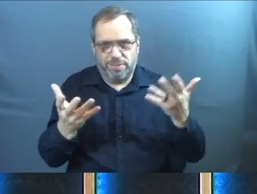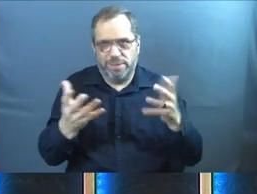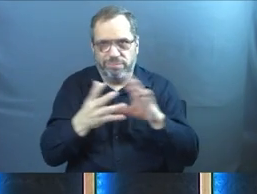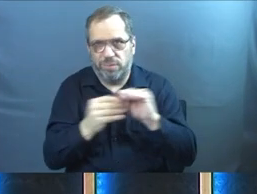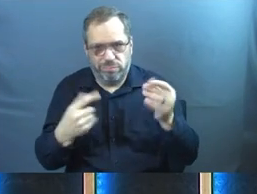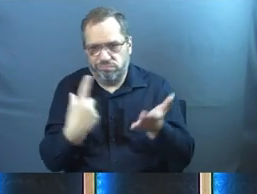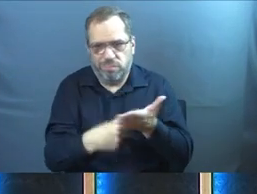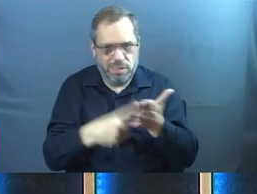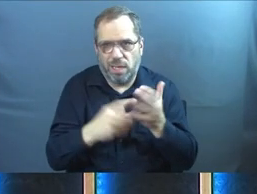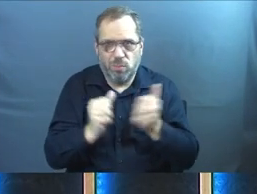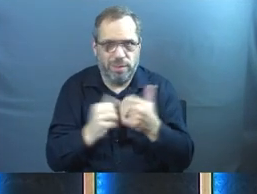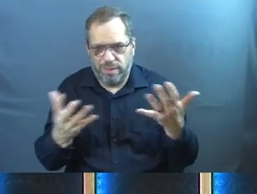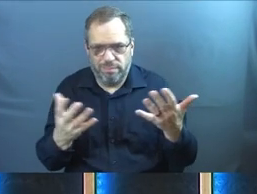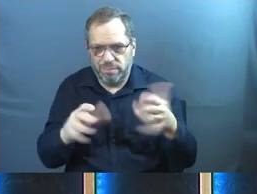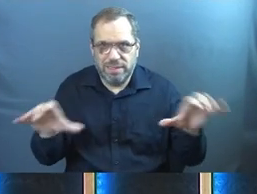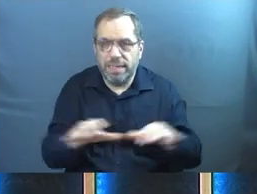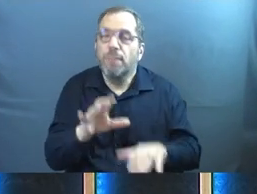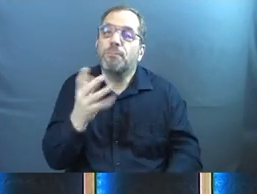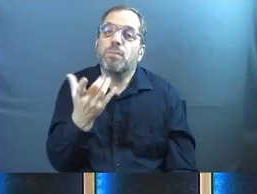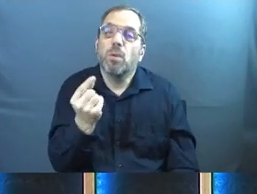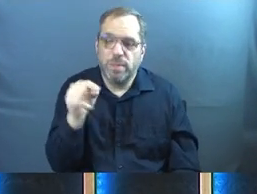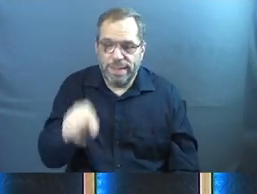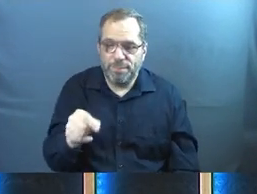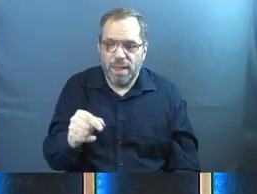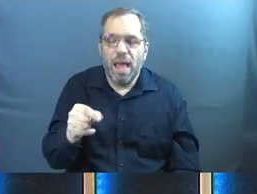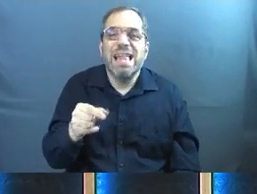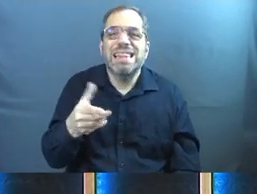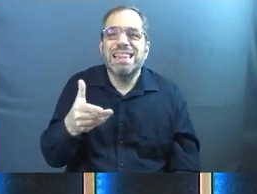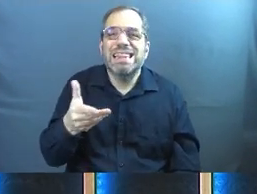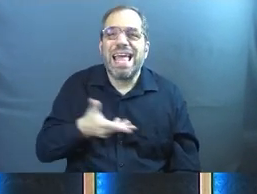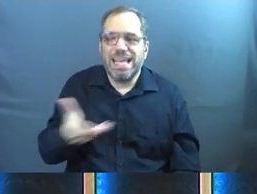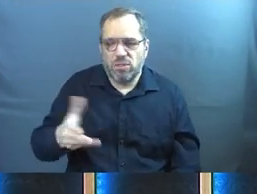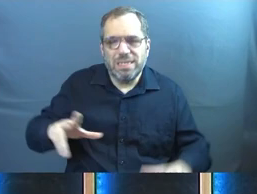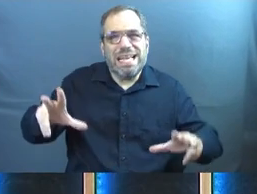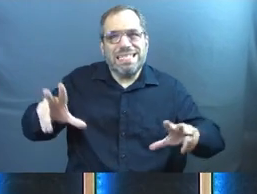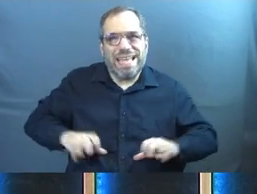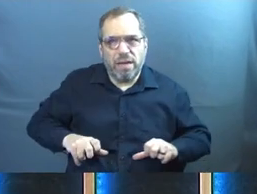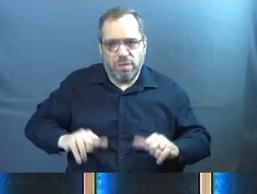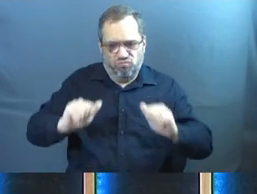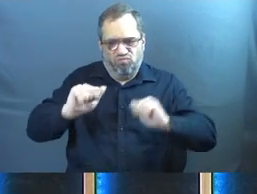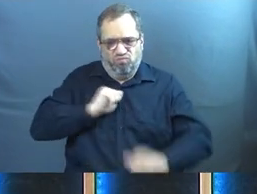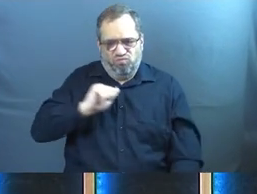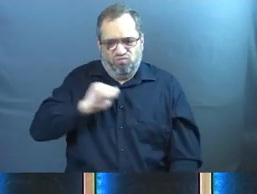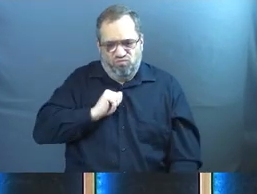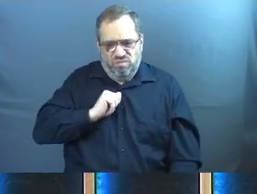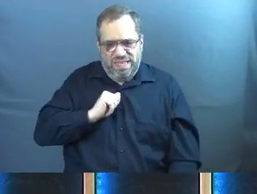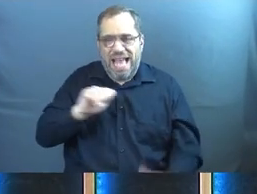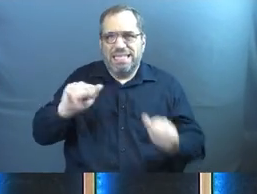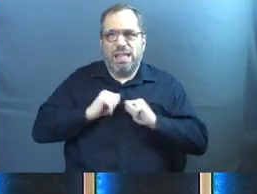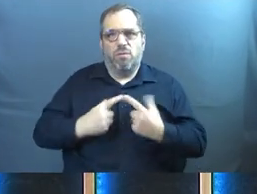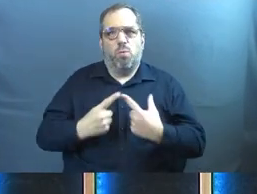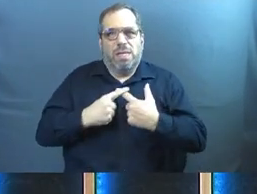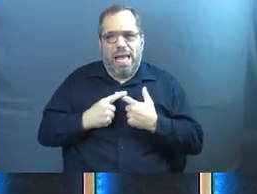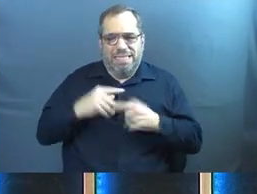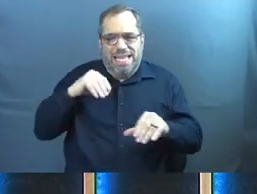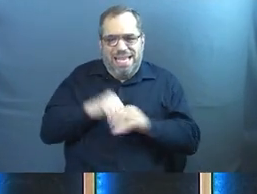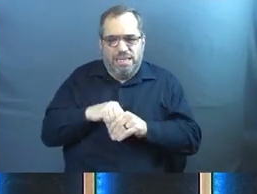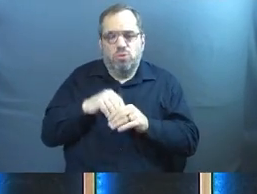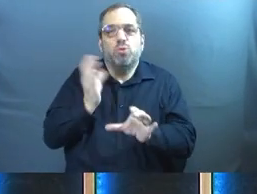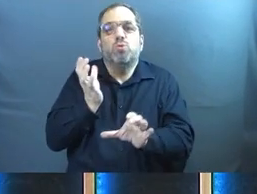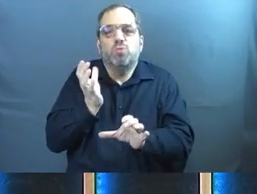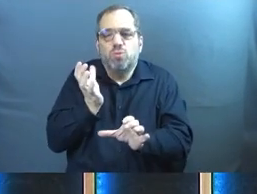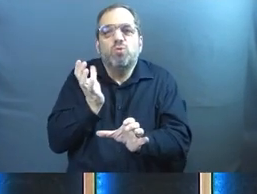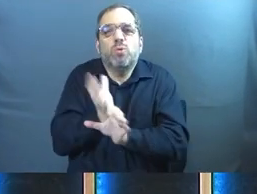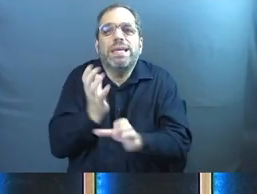stuff that you could talk about with that. What they did is they introduced selfishness, self-centeredness, and self-reliance into the